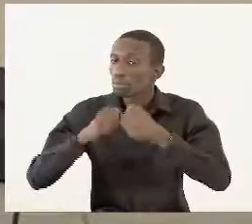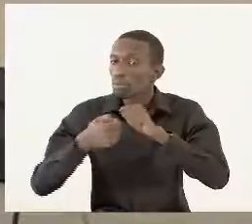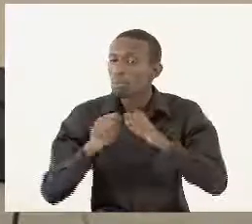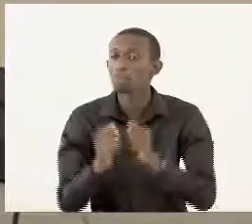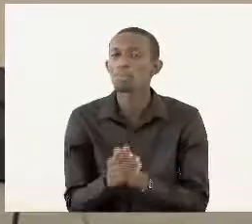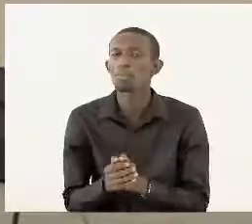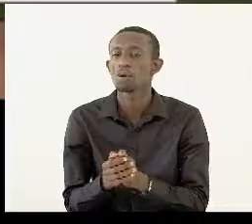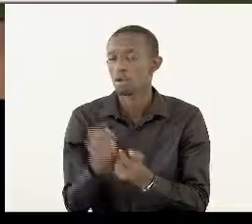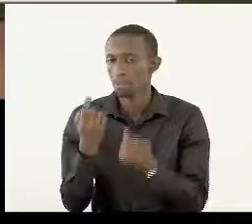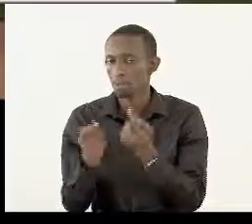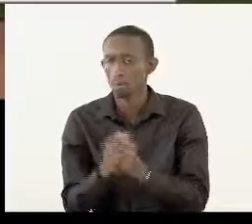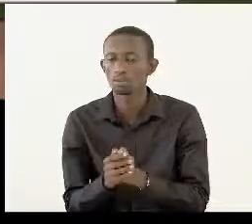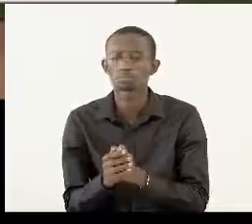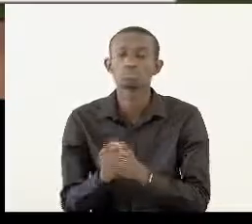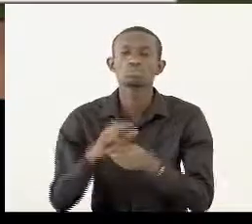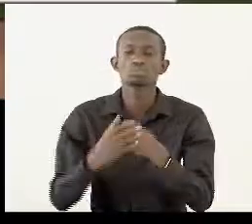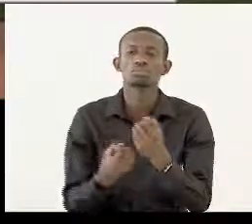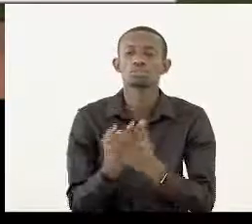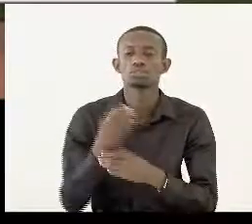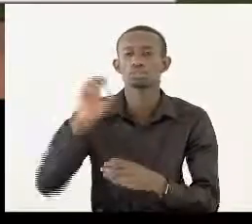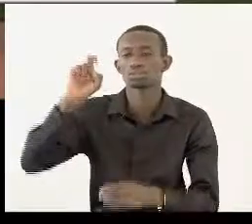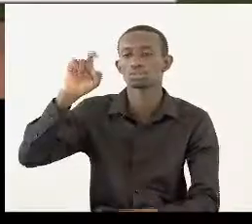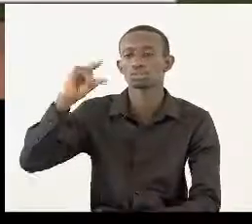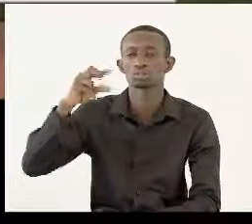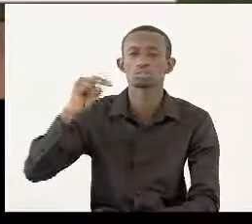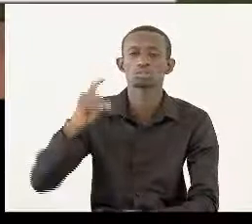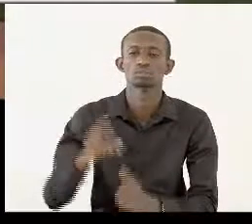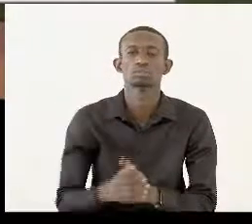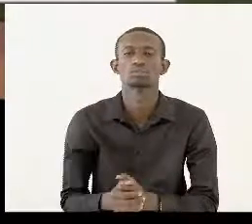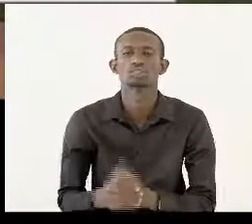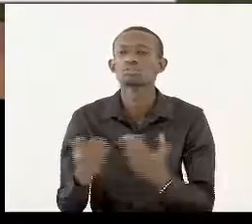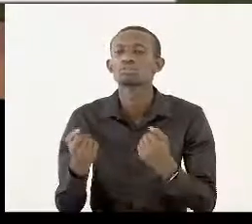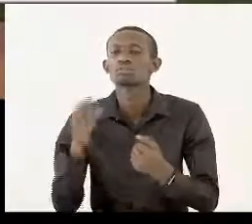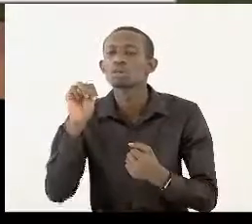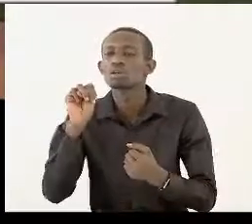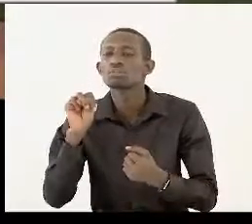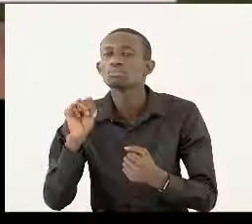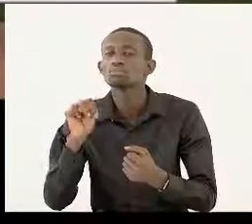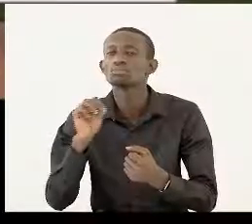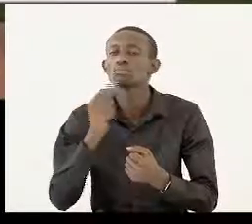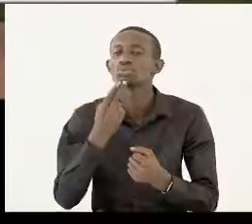metals, burn in oxygen to produce oxides. We have M2O.